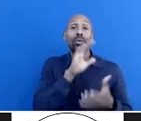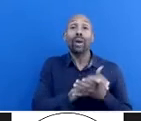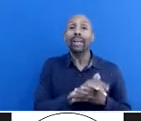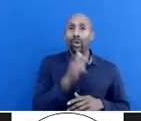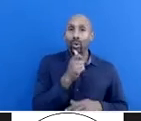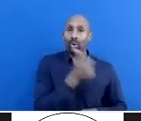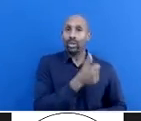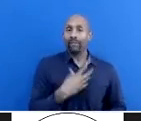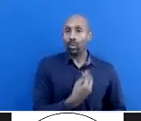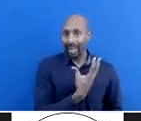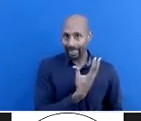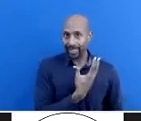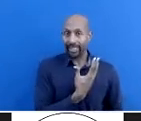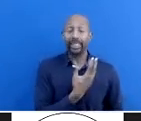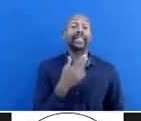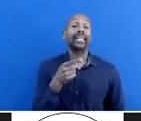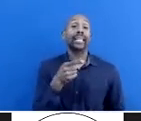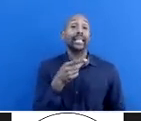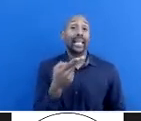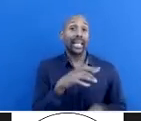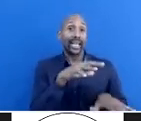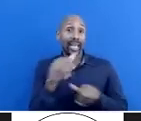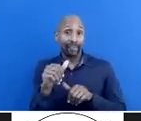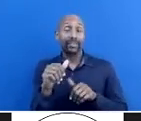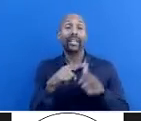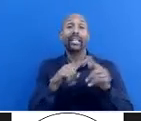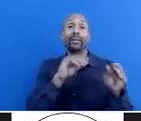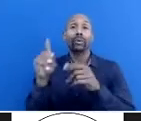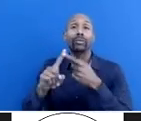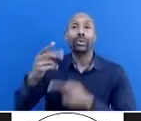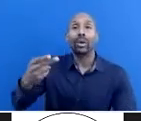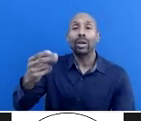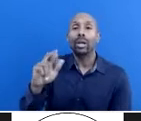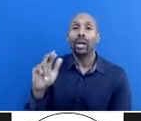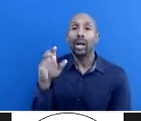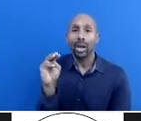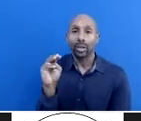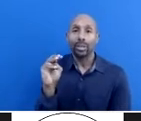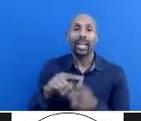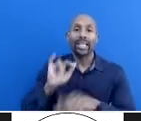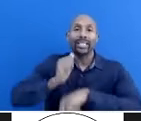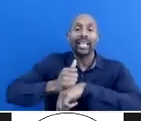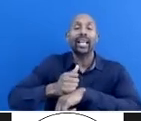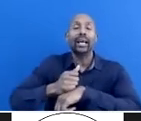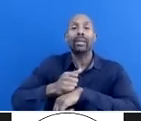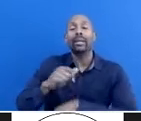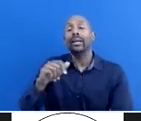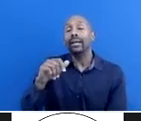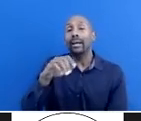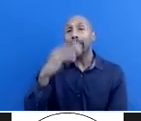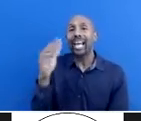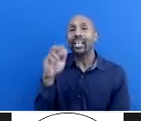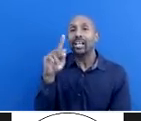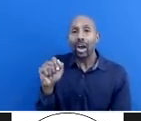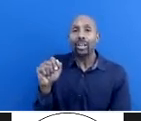founding members of what ultimately becomes called the Black Arts Movement, which parallels in many ways in the